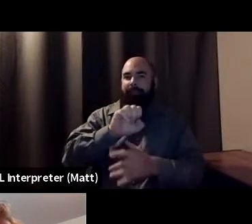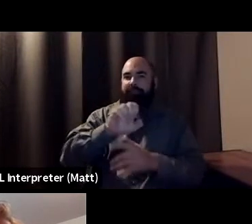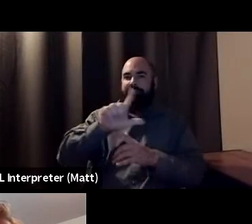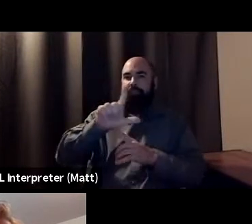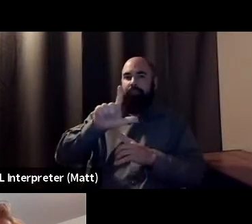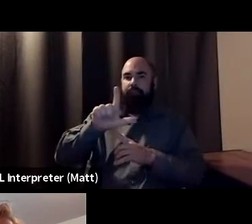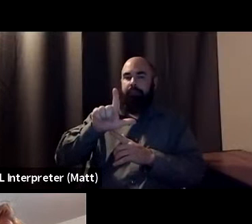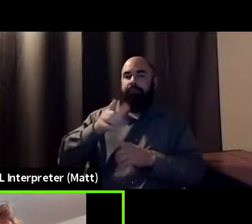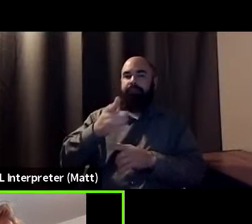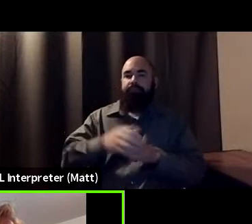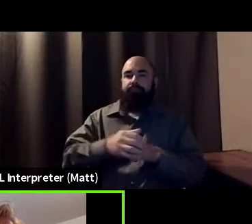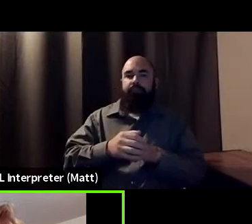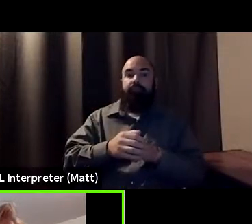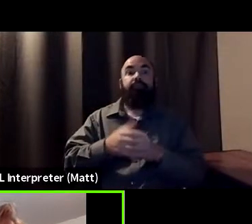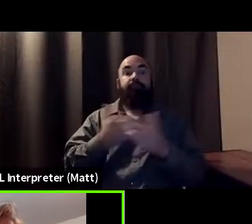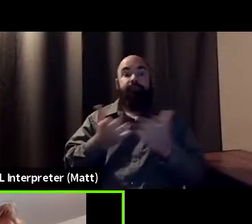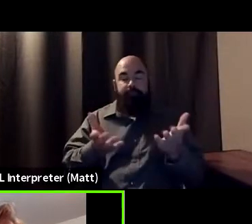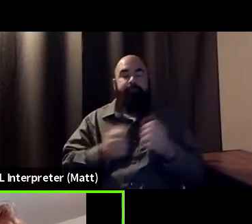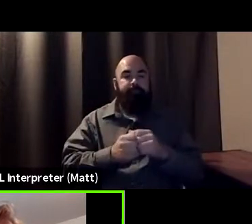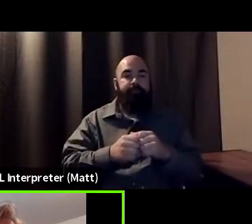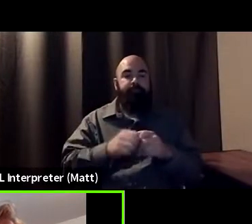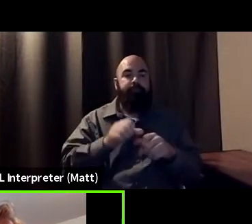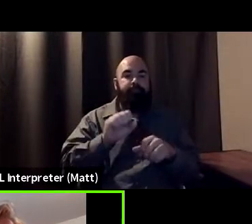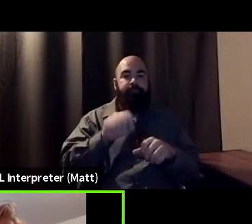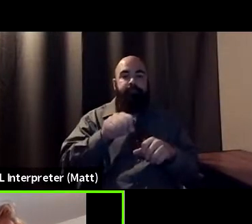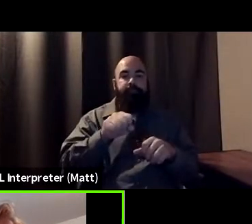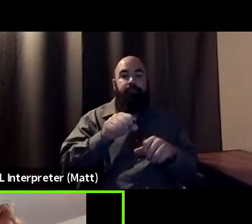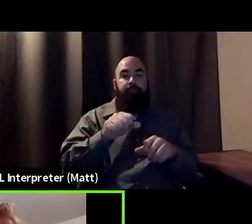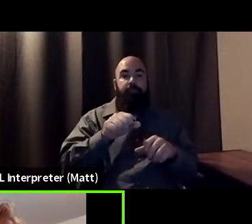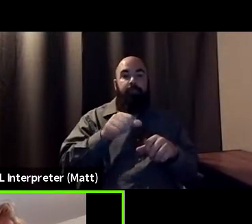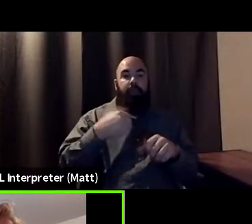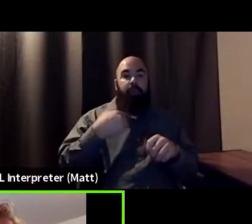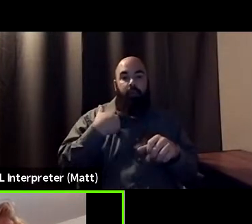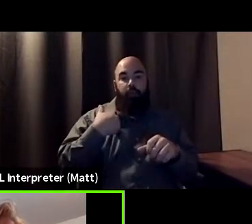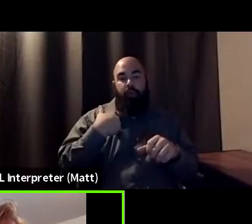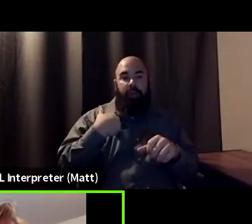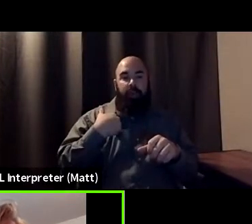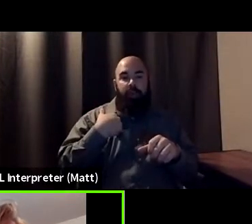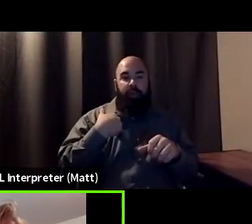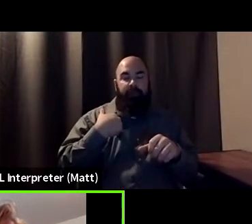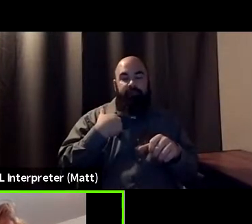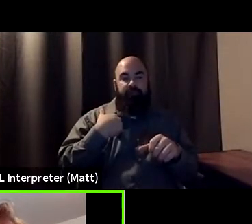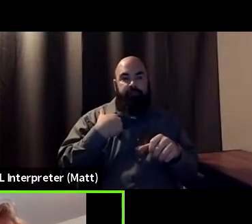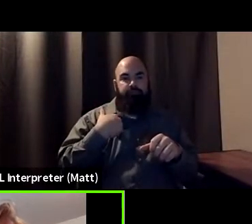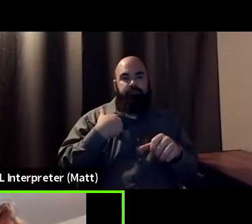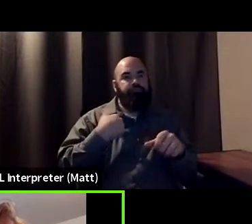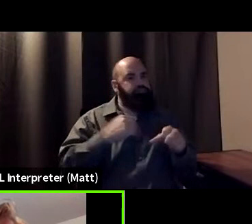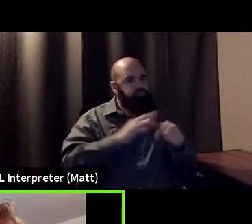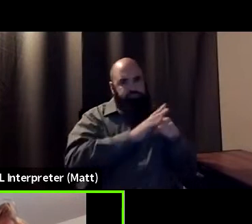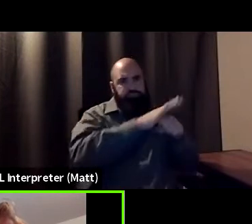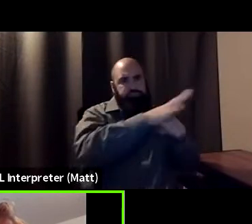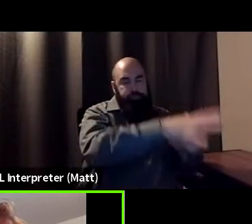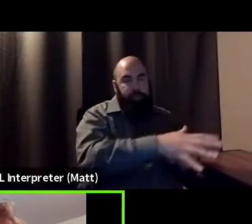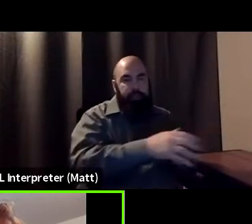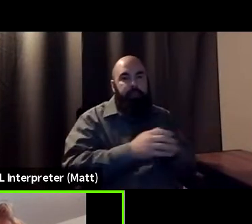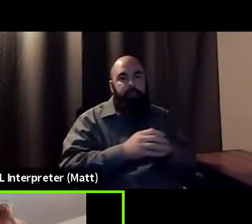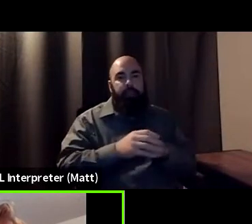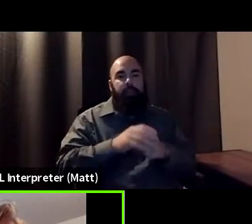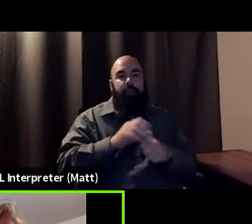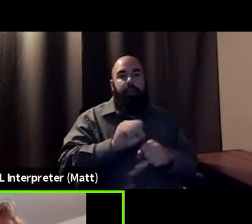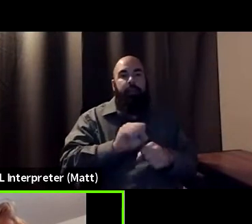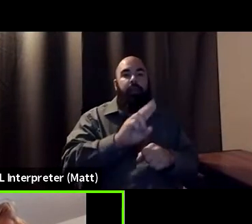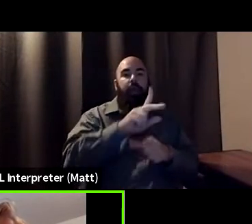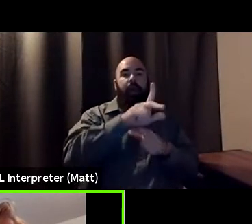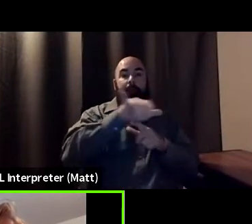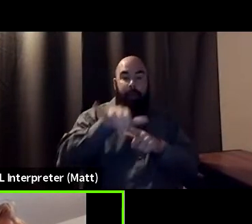us? So, our supply is not nearly as great as our demand. So we do have to continue to